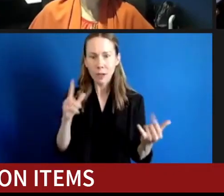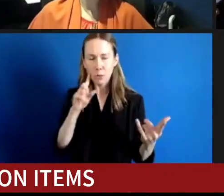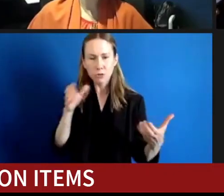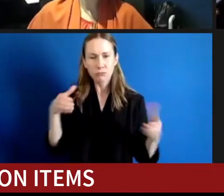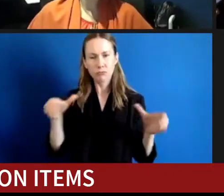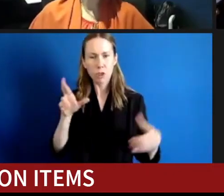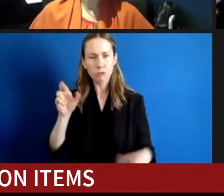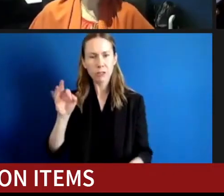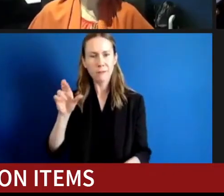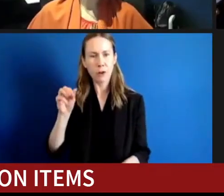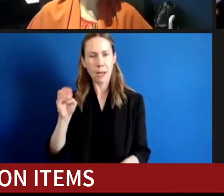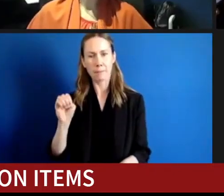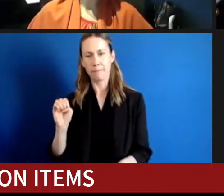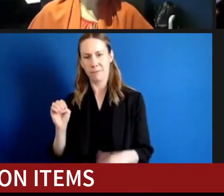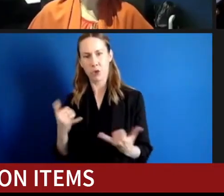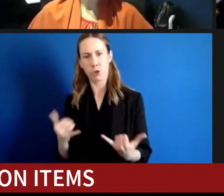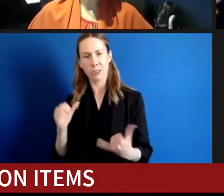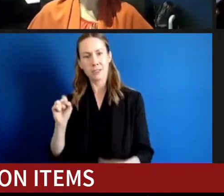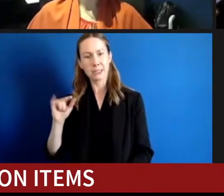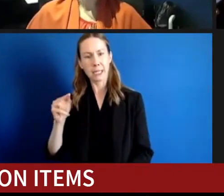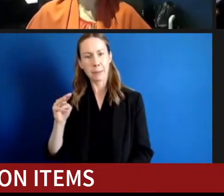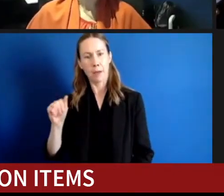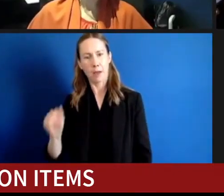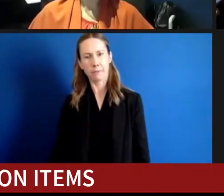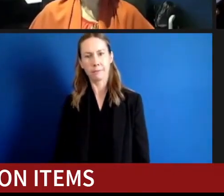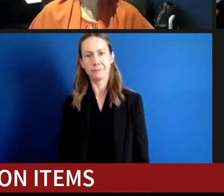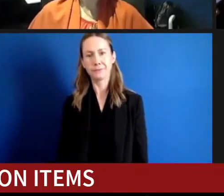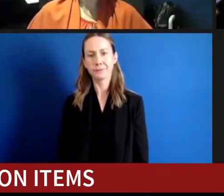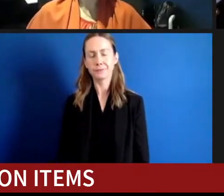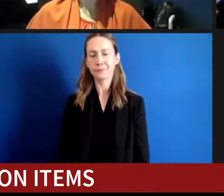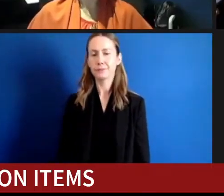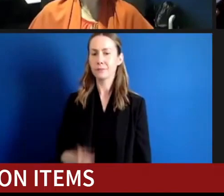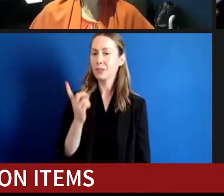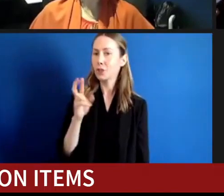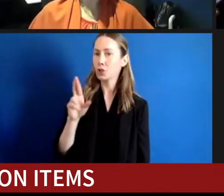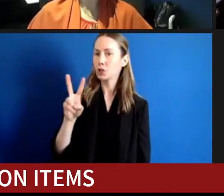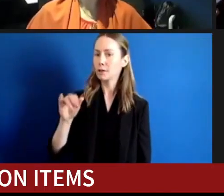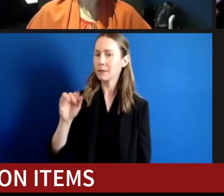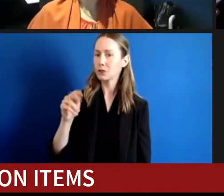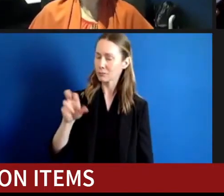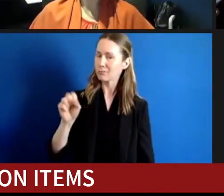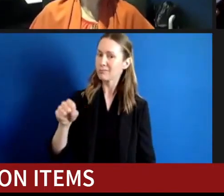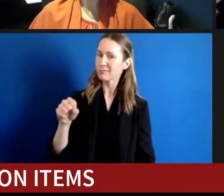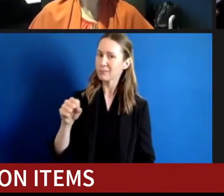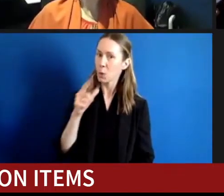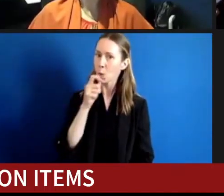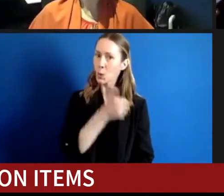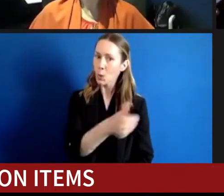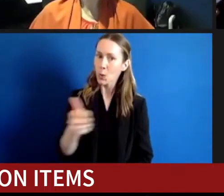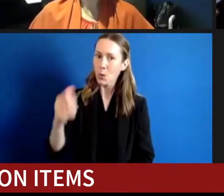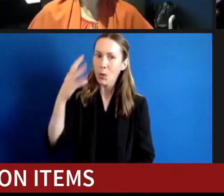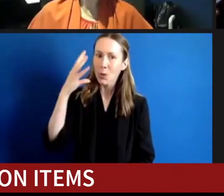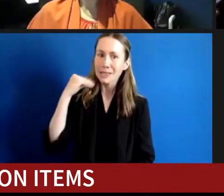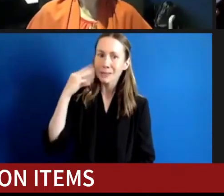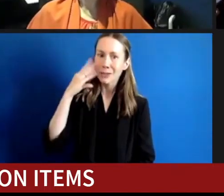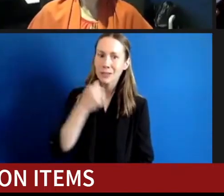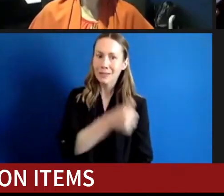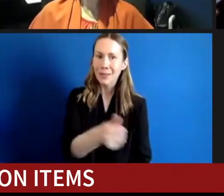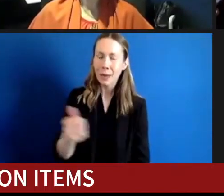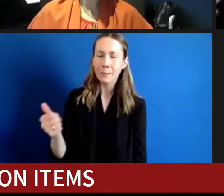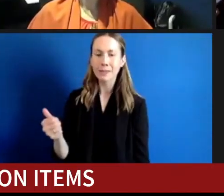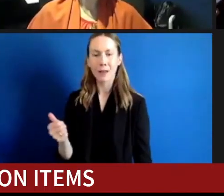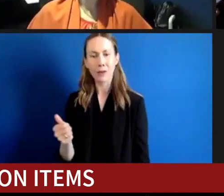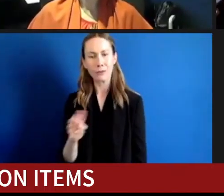I think a lot of times part of the challenge is that the folks who have those lived experiences are